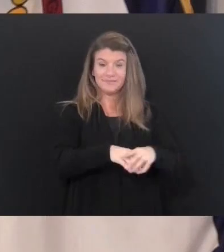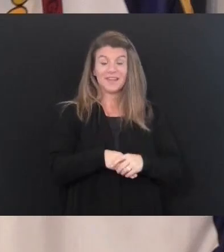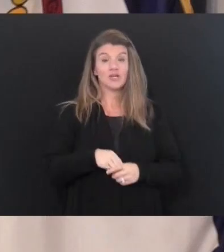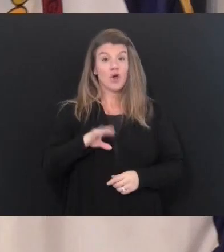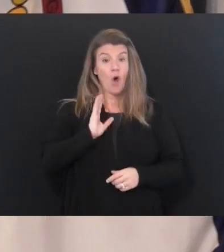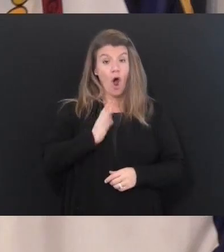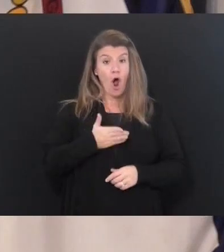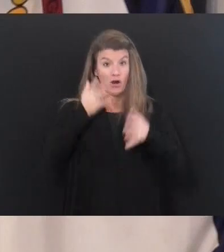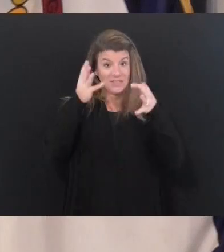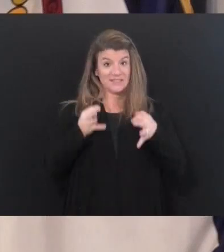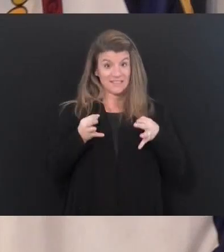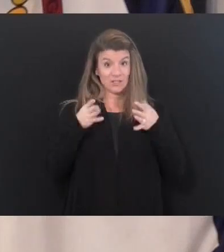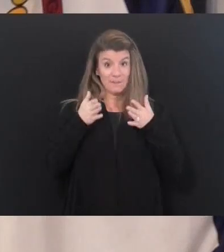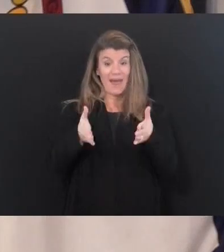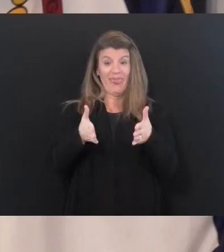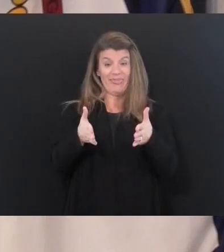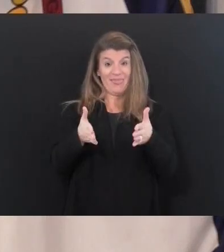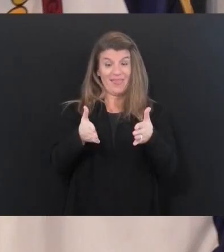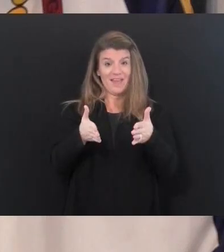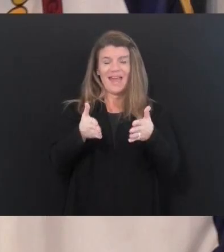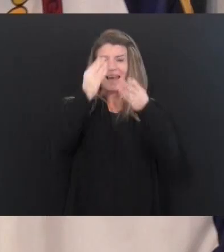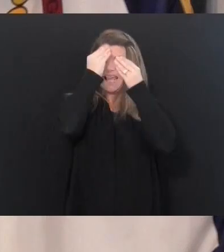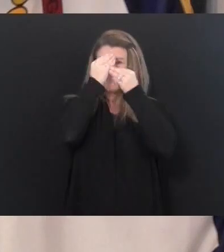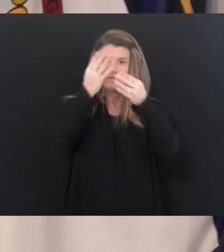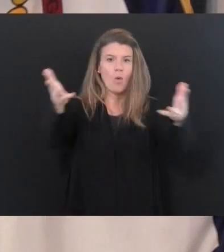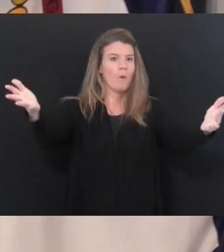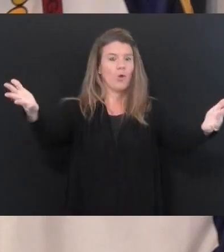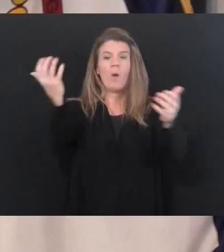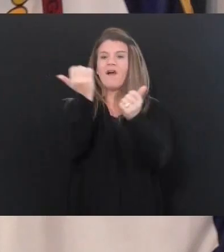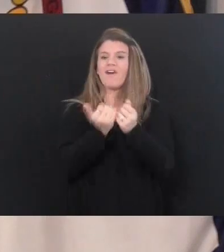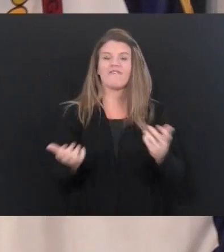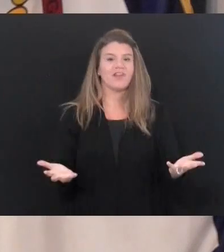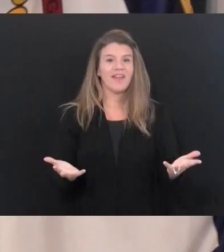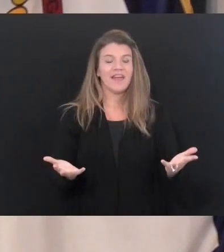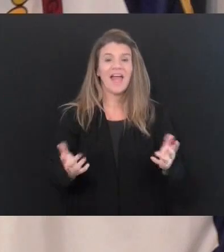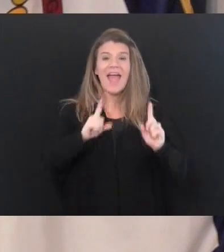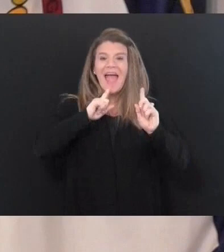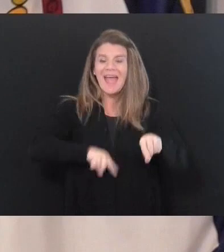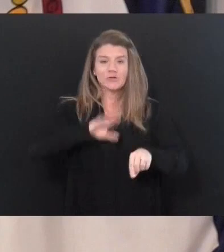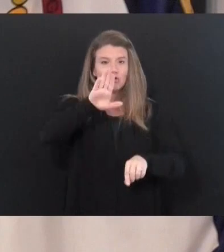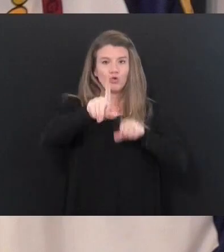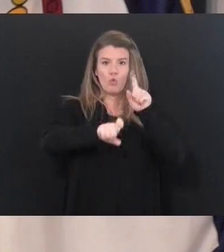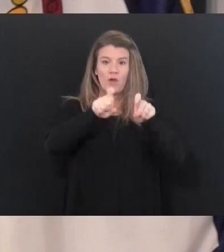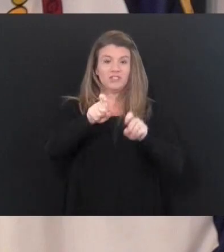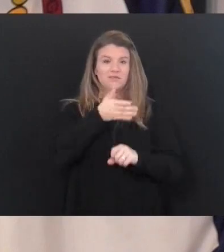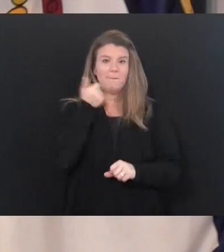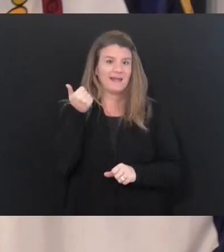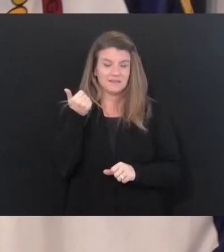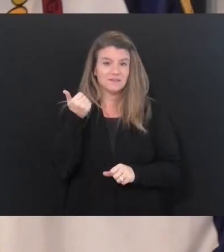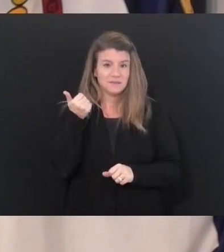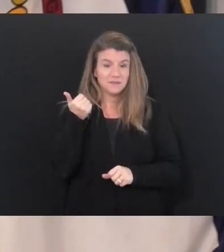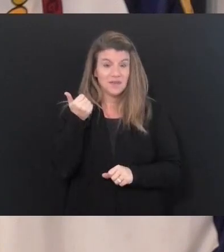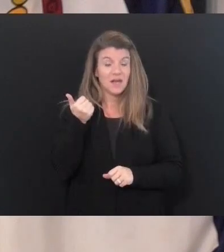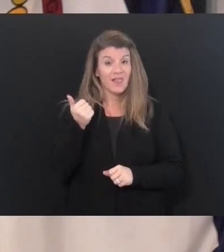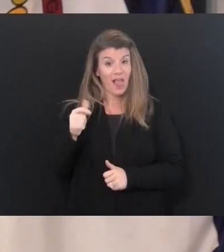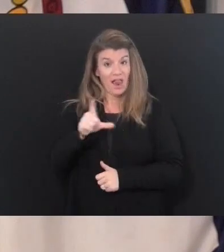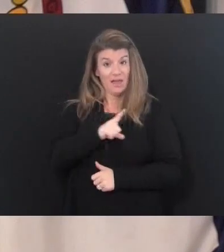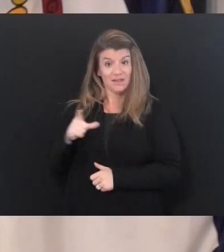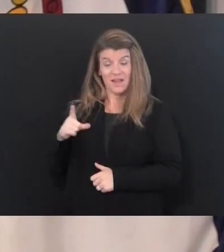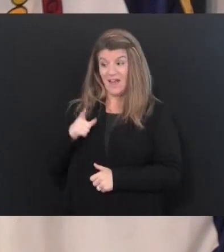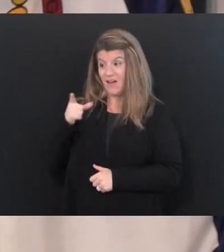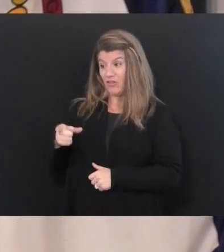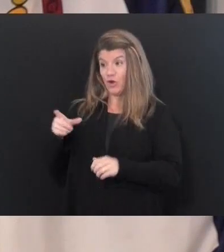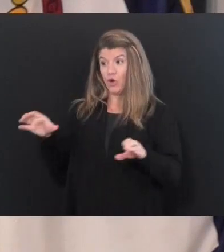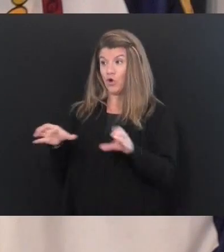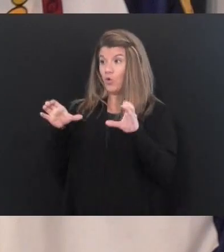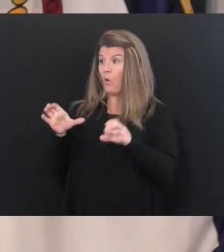is absolutely to inform you in every way, answer your questions as best we can. You know, I think what the legislature is doing is trying to